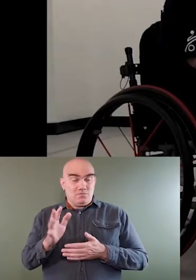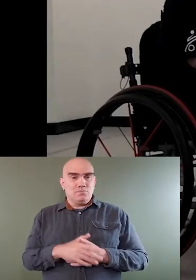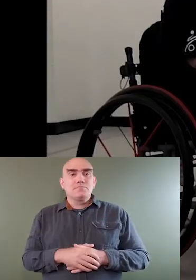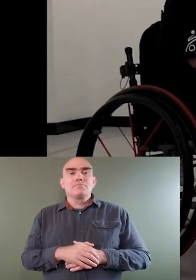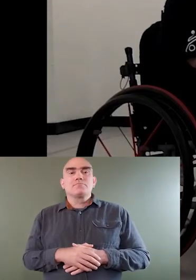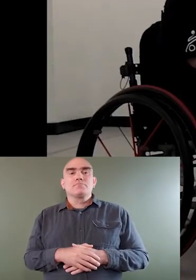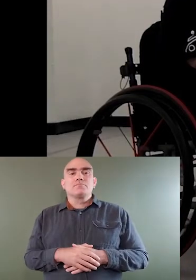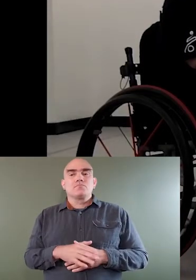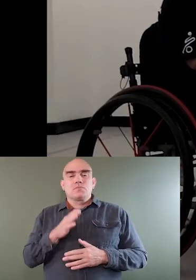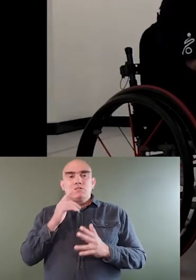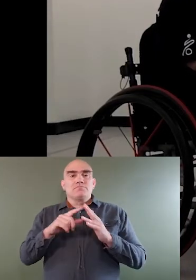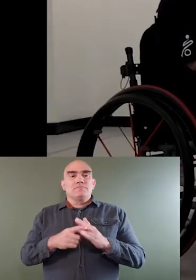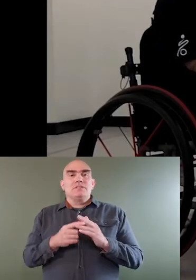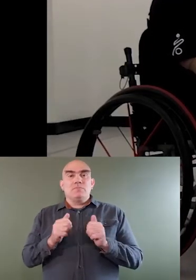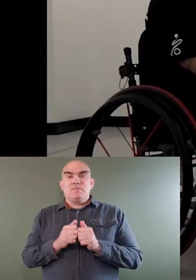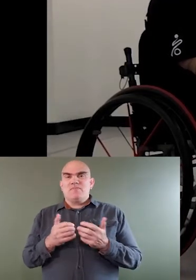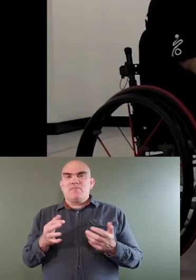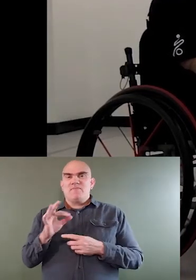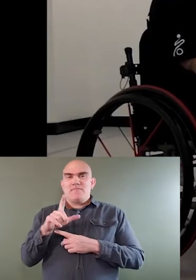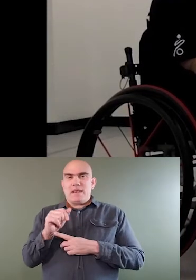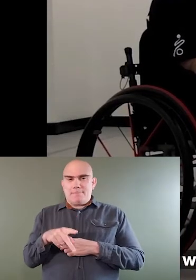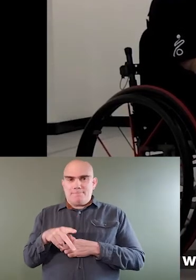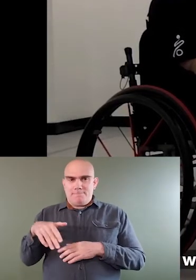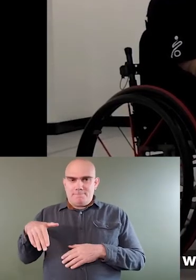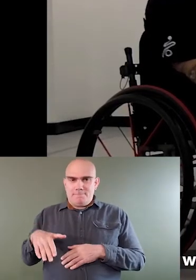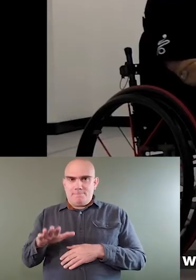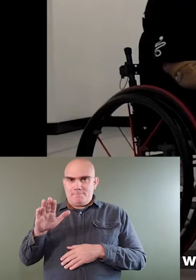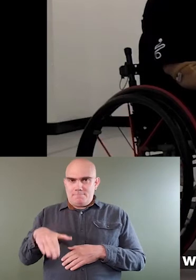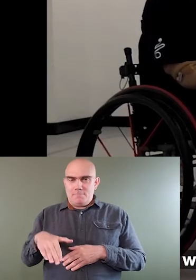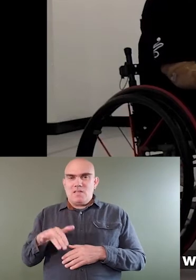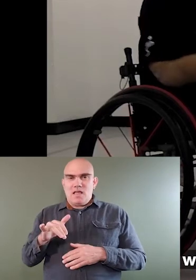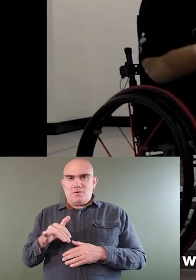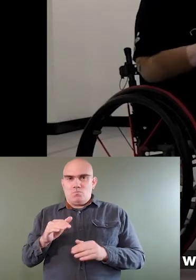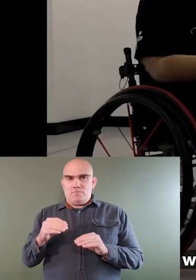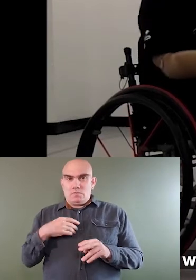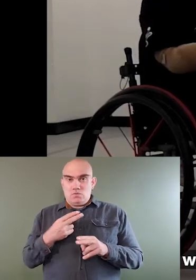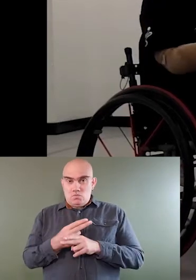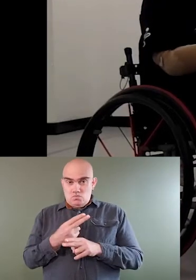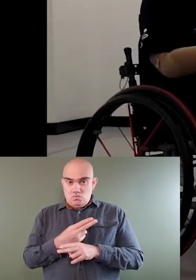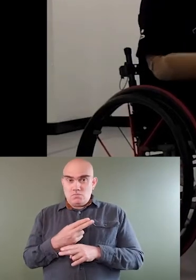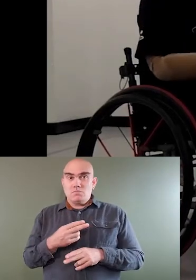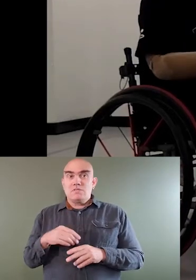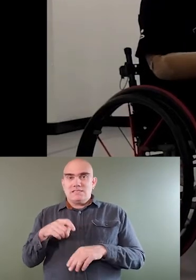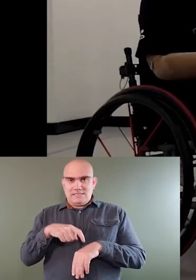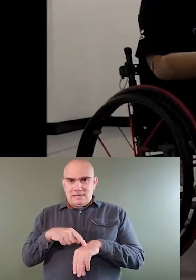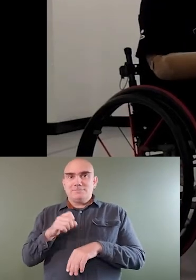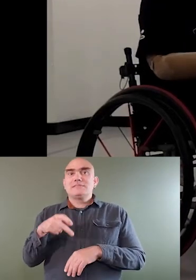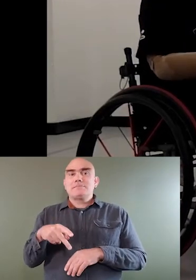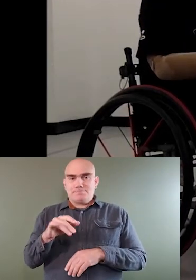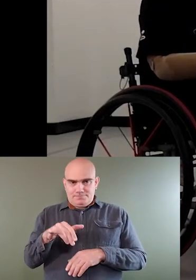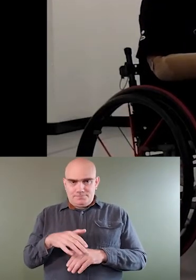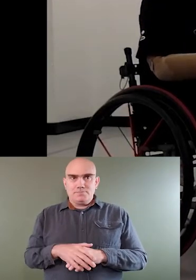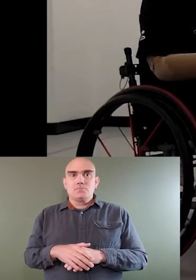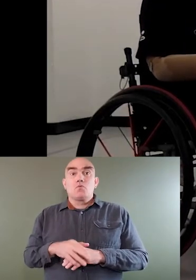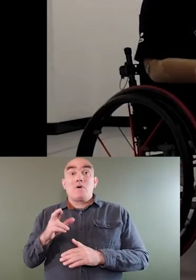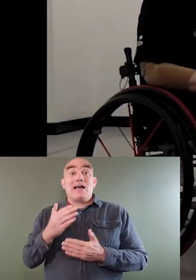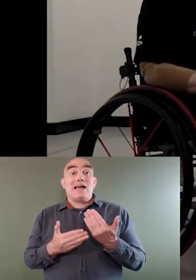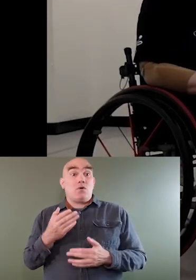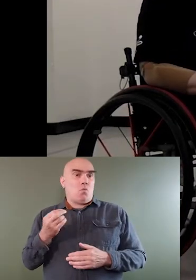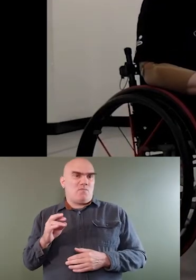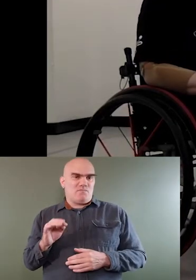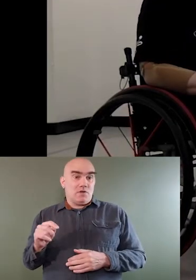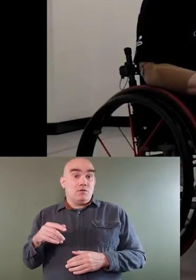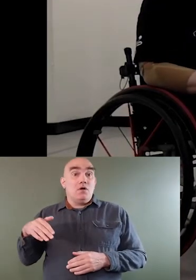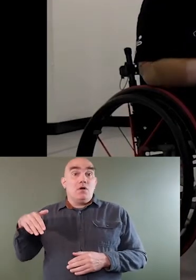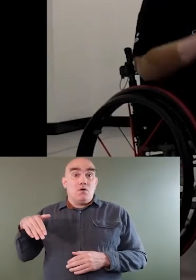count. We're going to begin with the flap, which is the movement that we used in the time step. With your right hand or